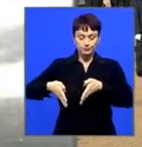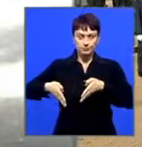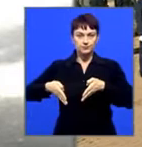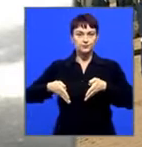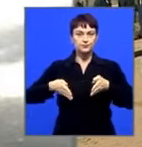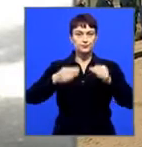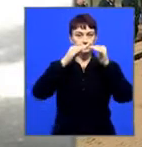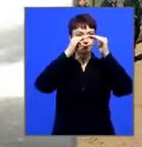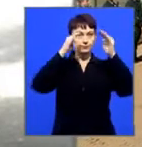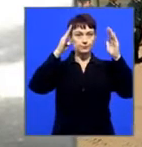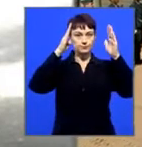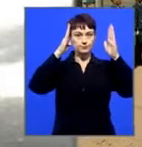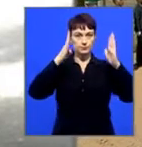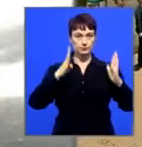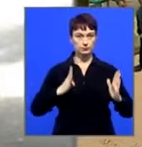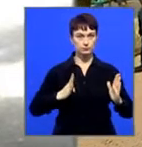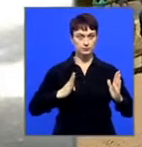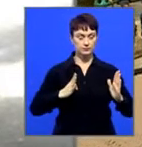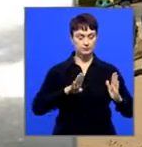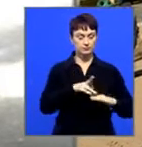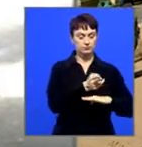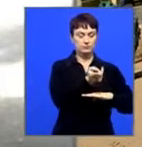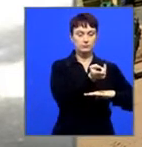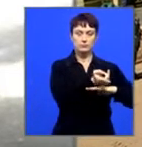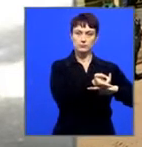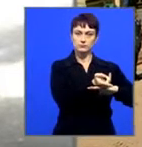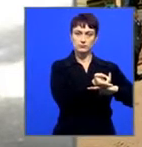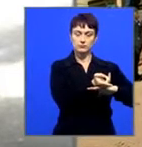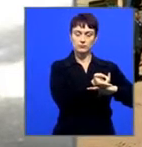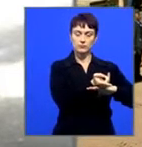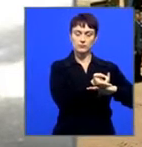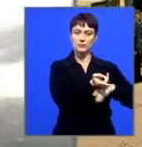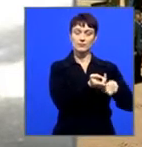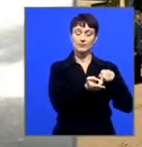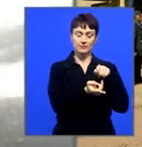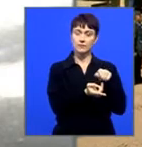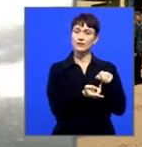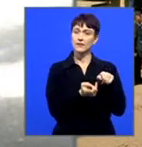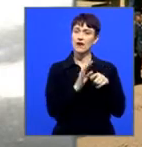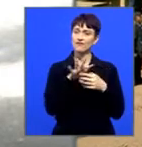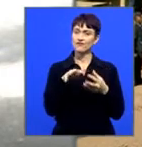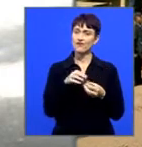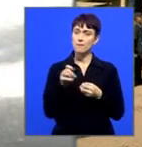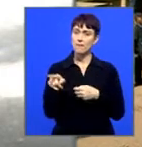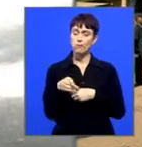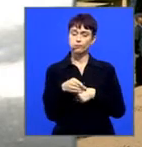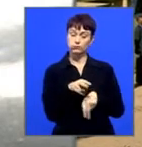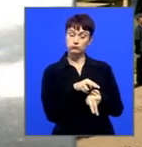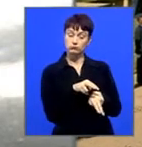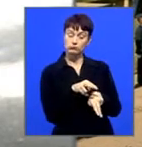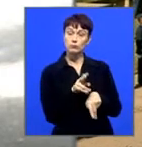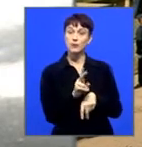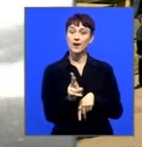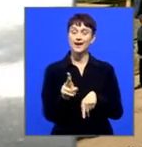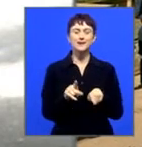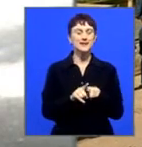platform in the building's amphitheater, and it'll be viewed by family again, still, and then, of course, the general